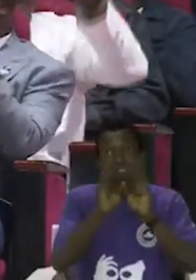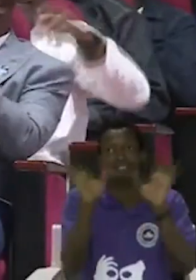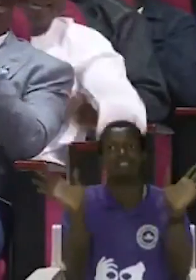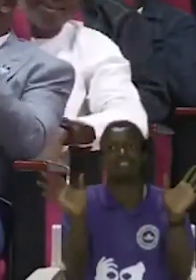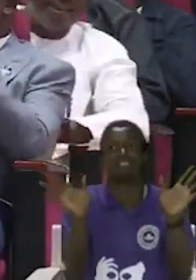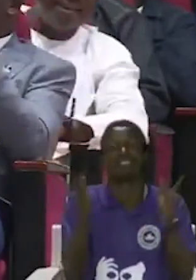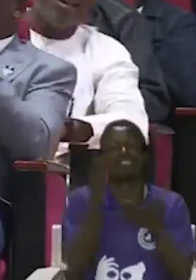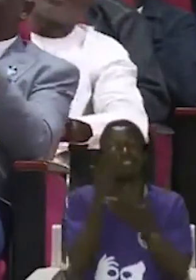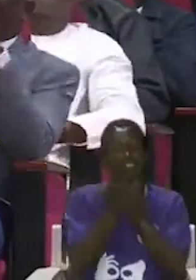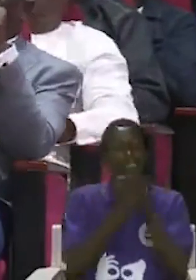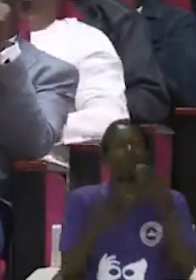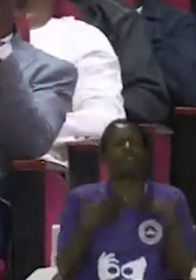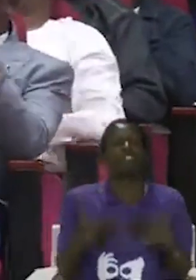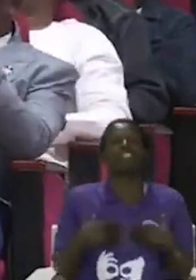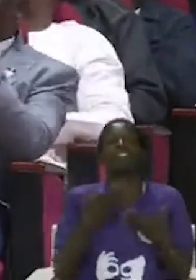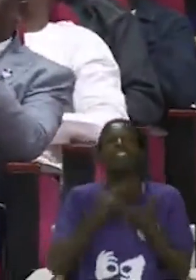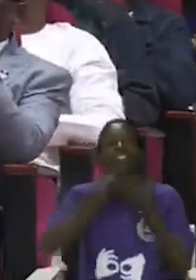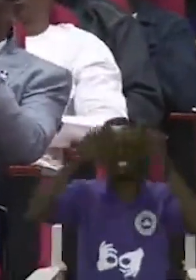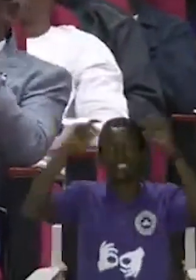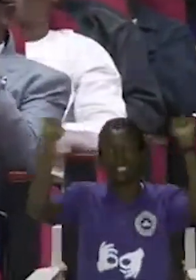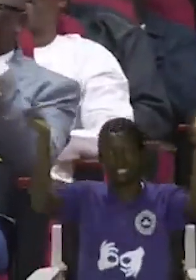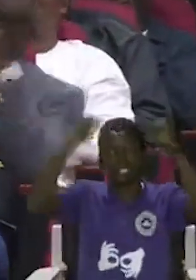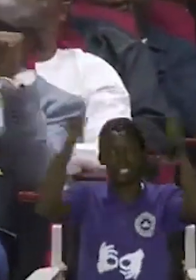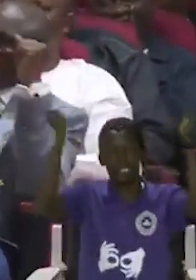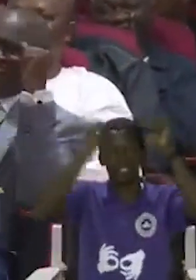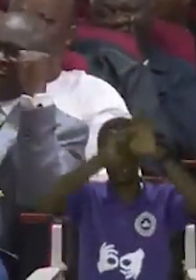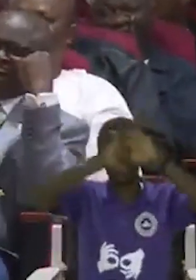Let somebody shout hallelujah.